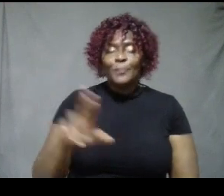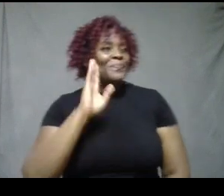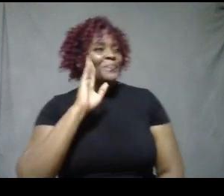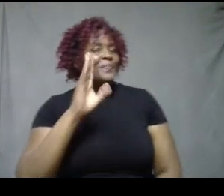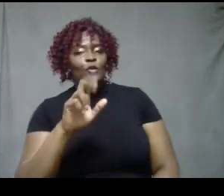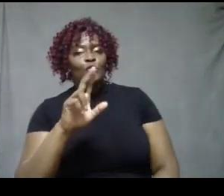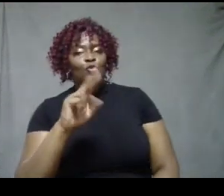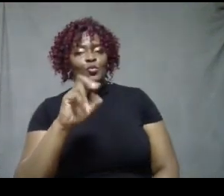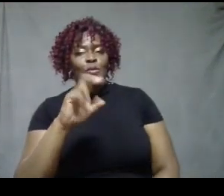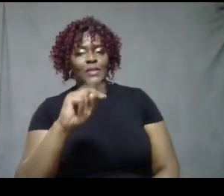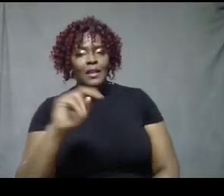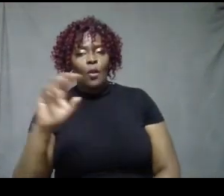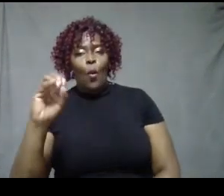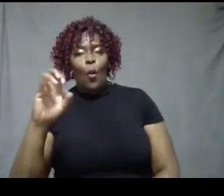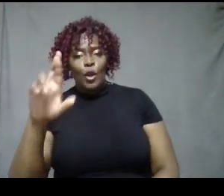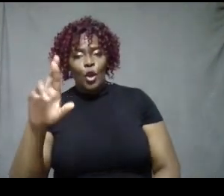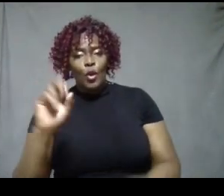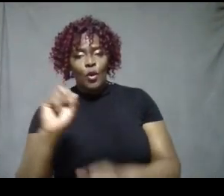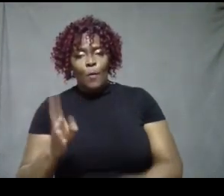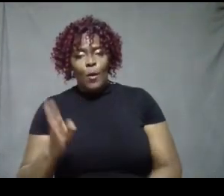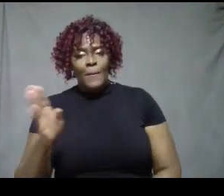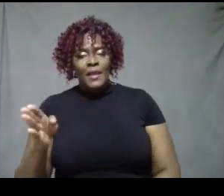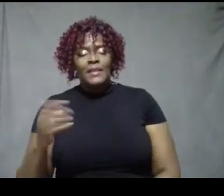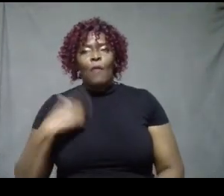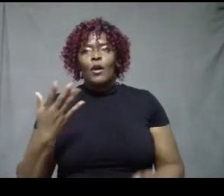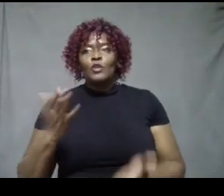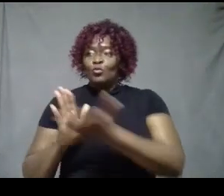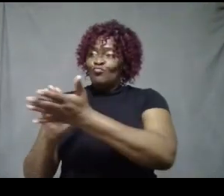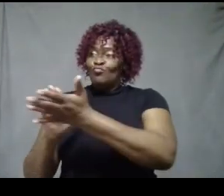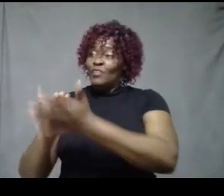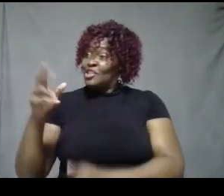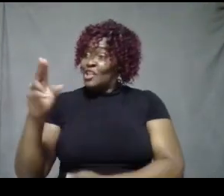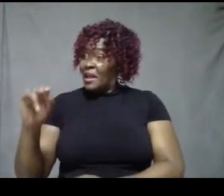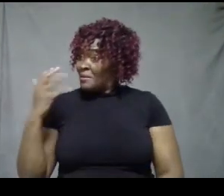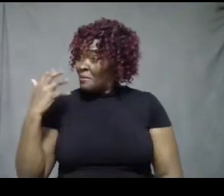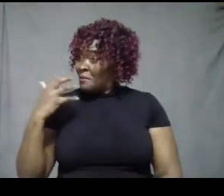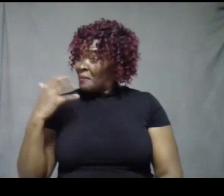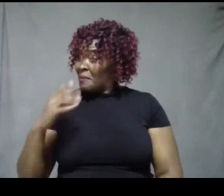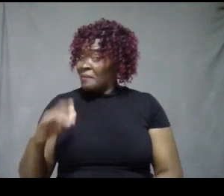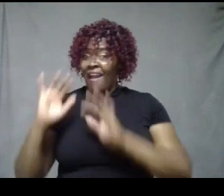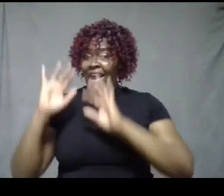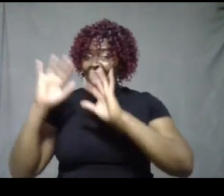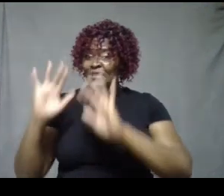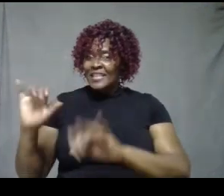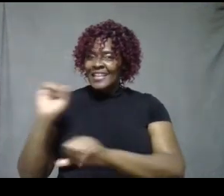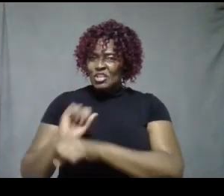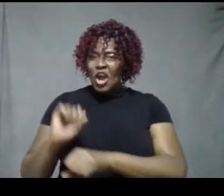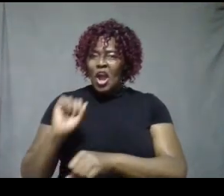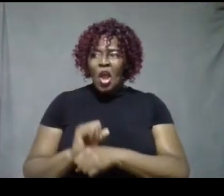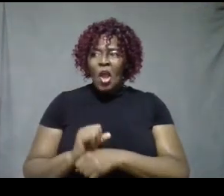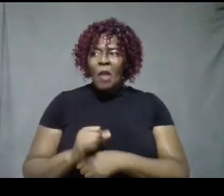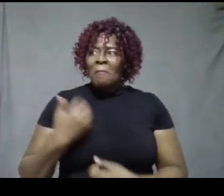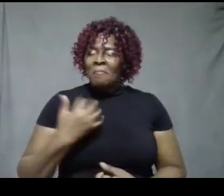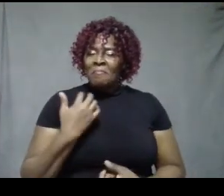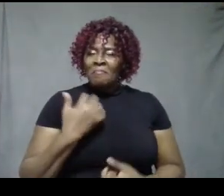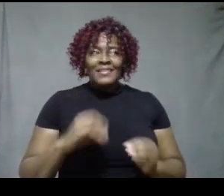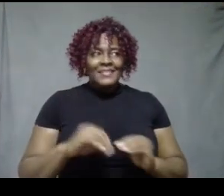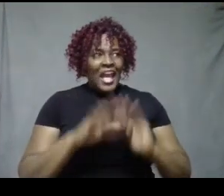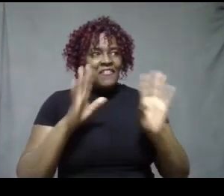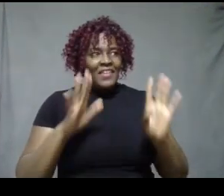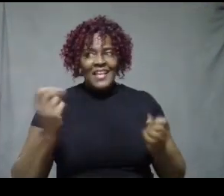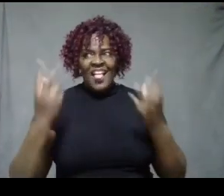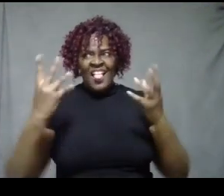Boynton Beach. I'd like to commend John for what appears to be a really outstanding job. Great job. Very, it's obvious you put a lot of